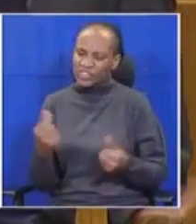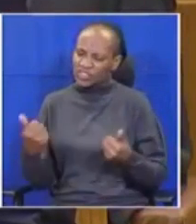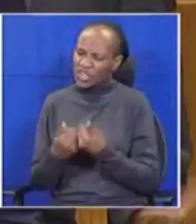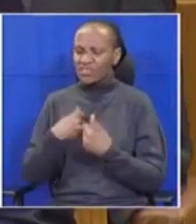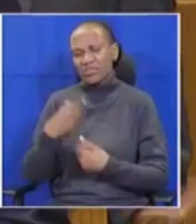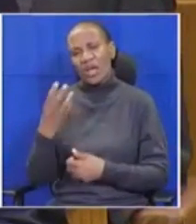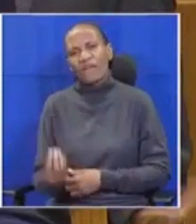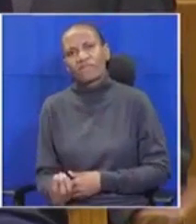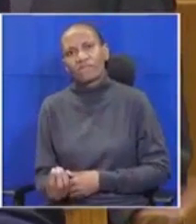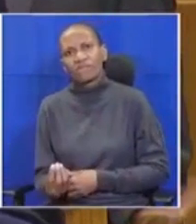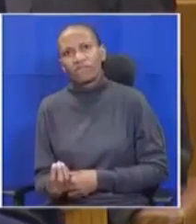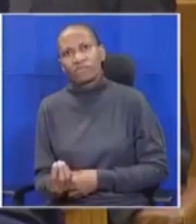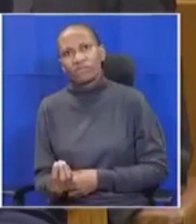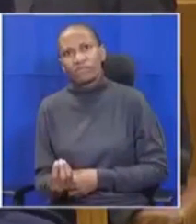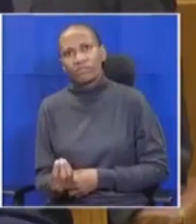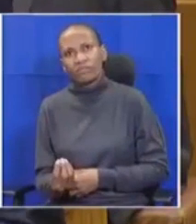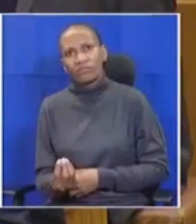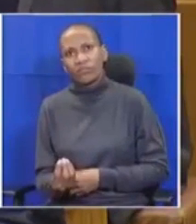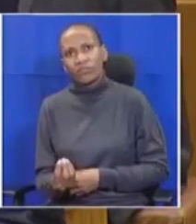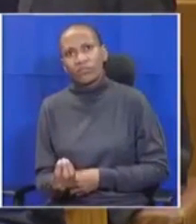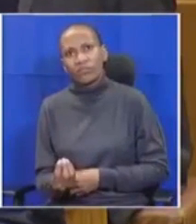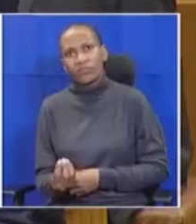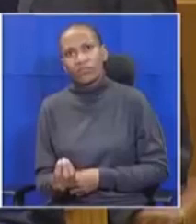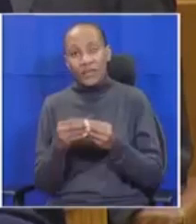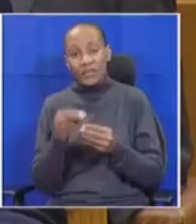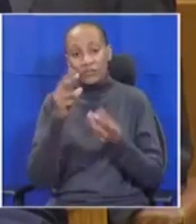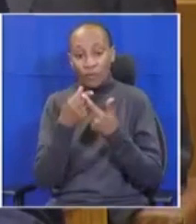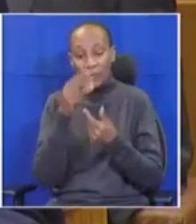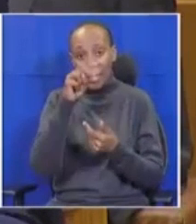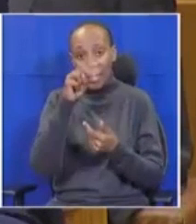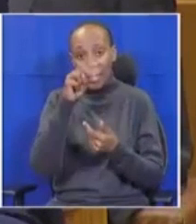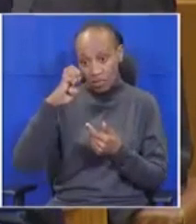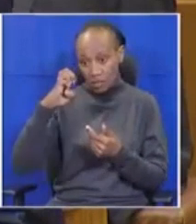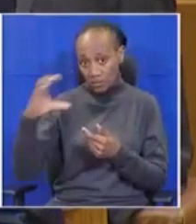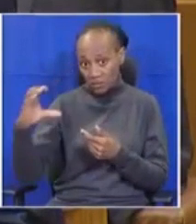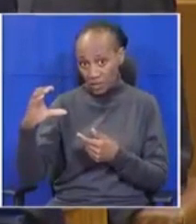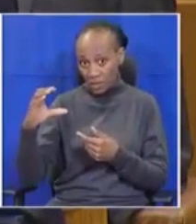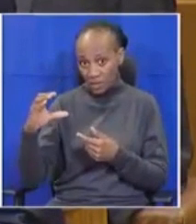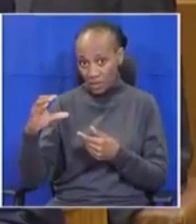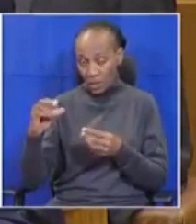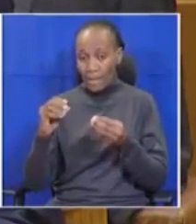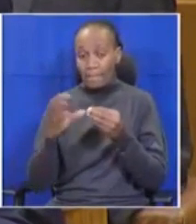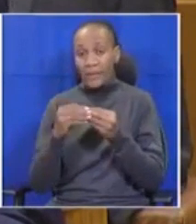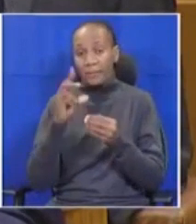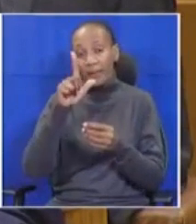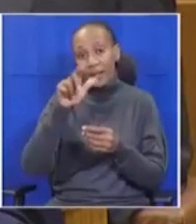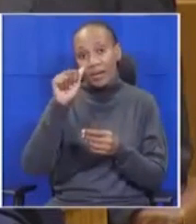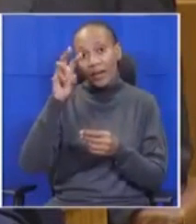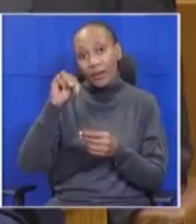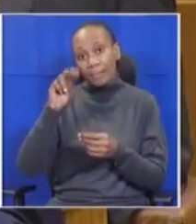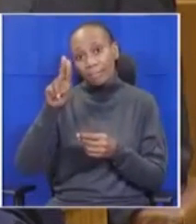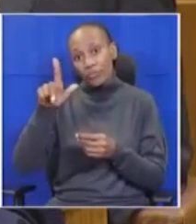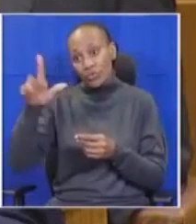that there are statements that are made by members of your NEC. And I want to quote Mr. Ronald Lamula, who